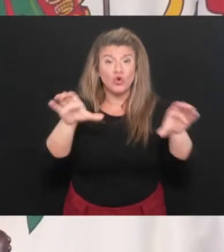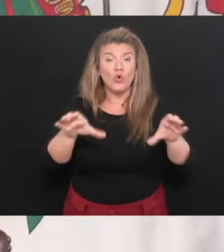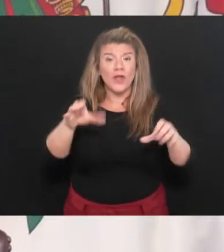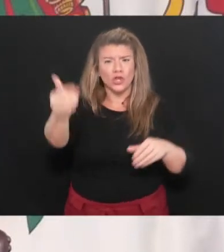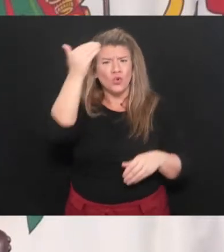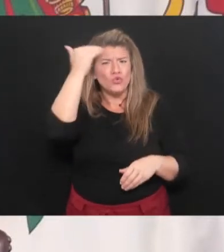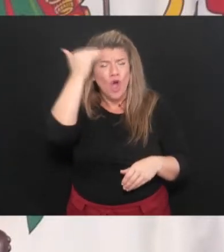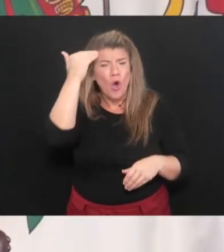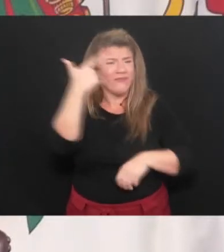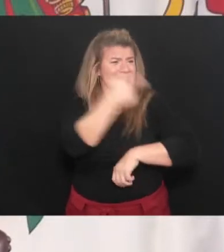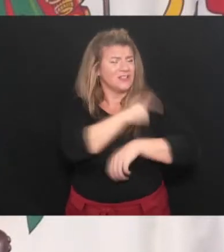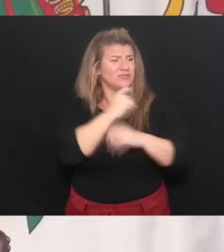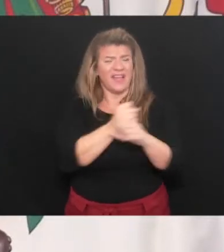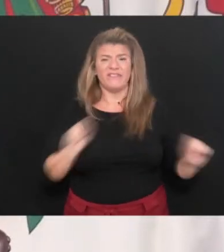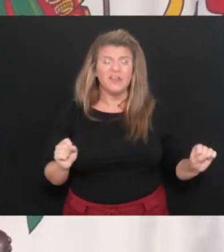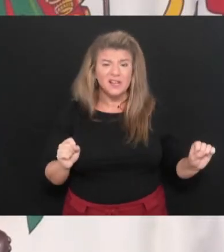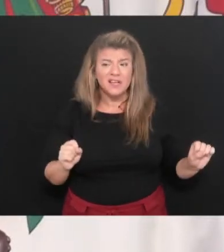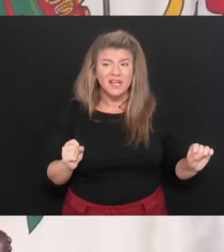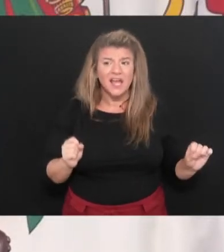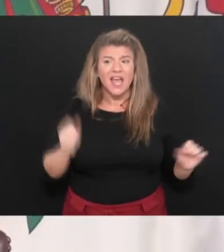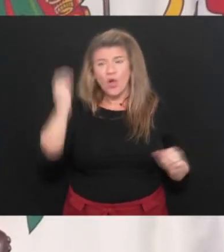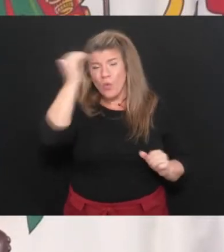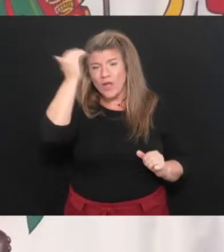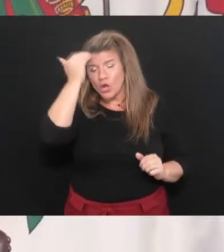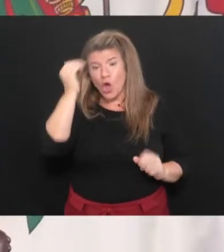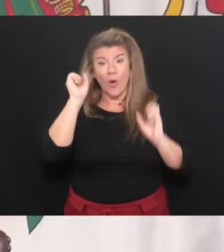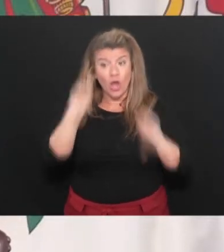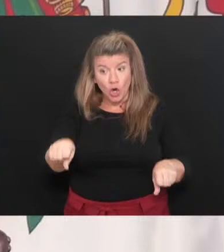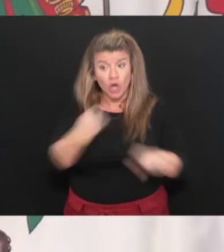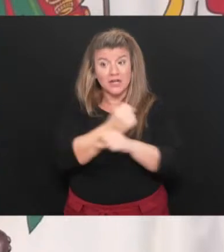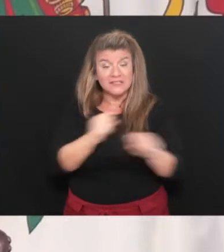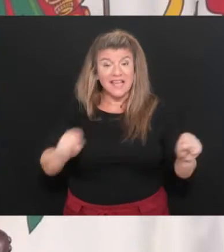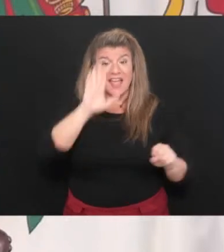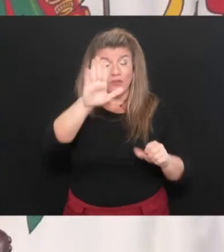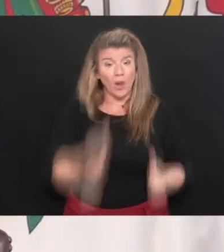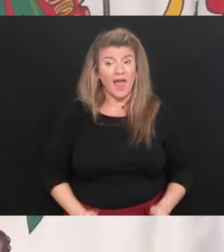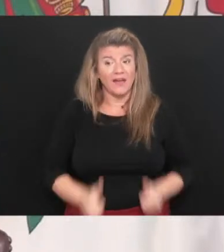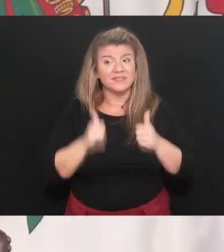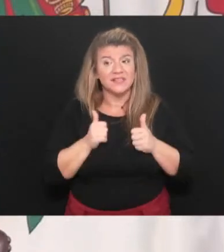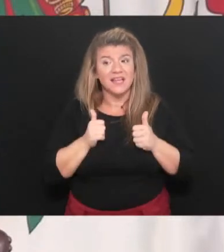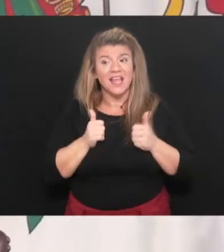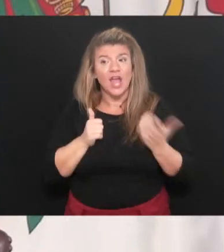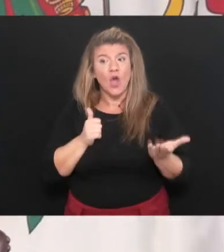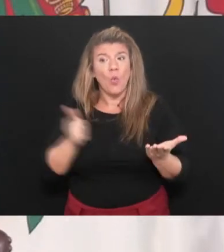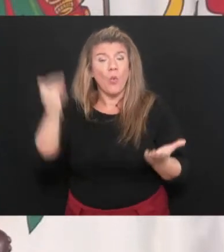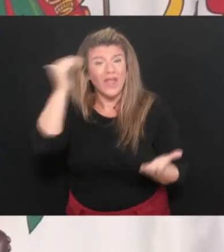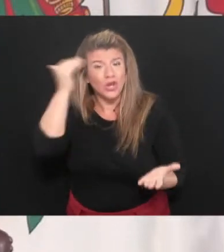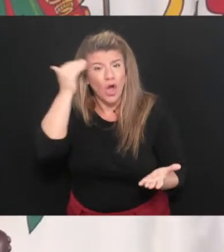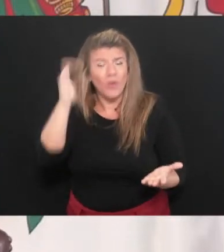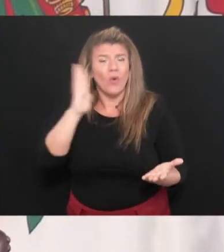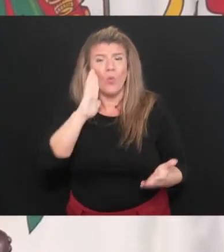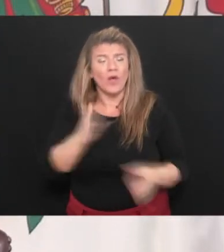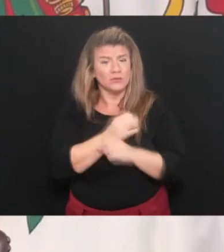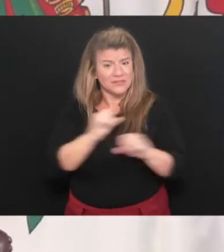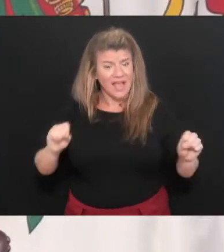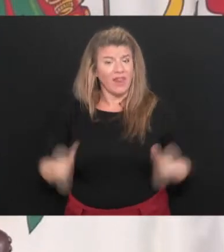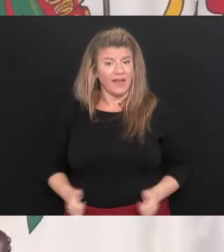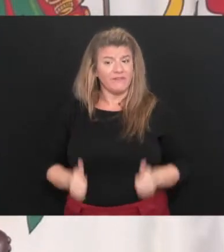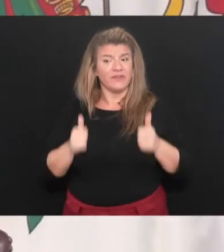are, and we know that absolutely it could very well save lives, we know it will save lives.